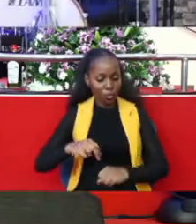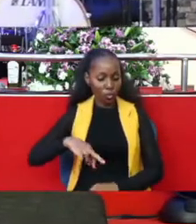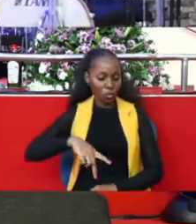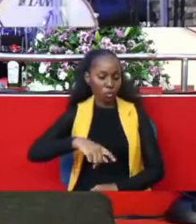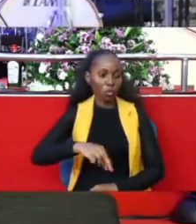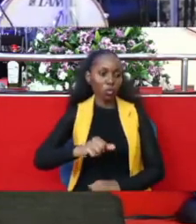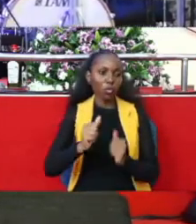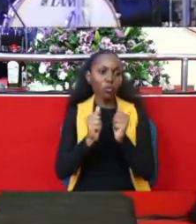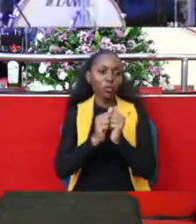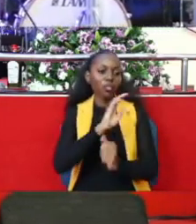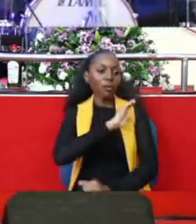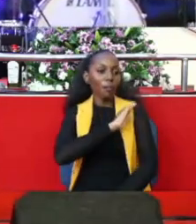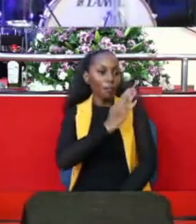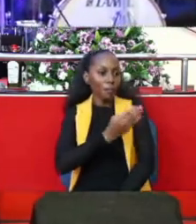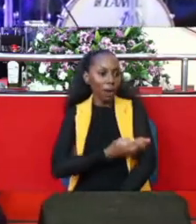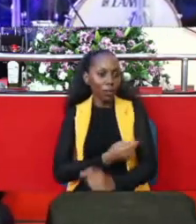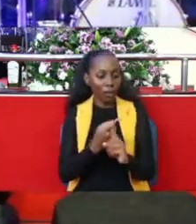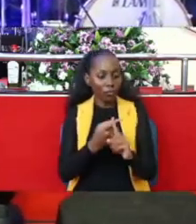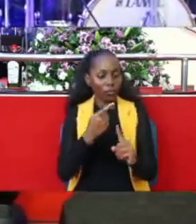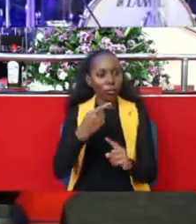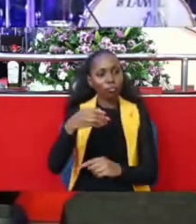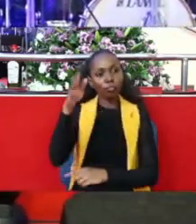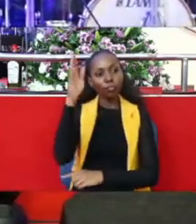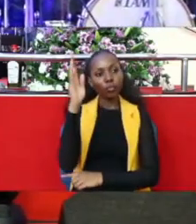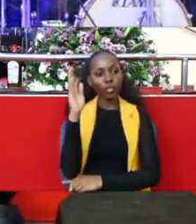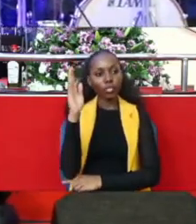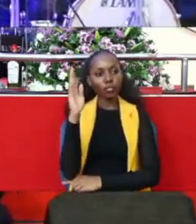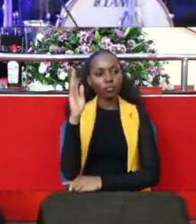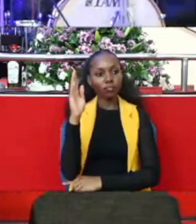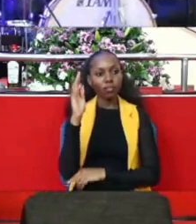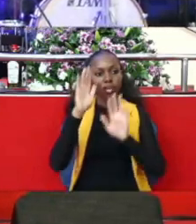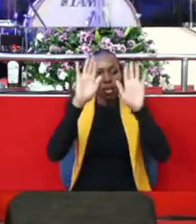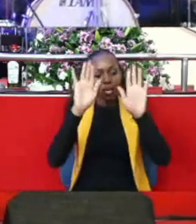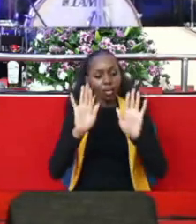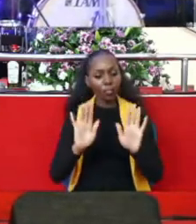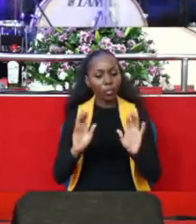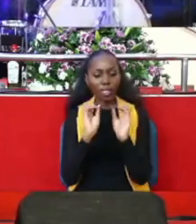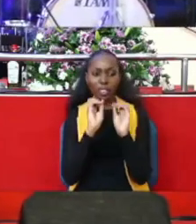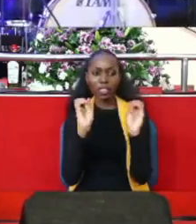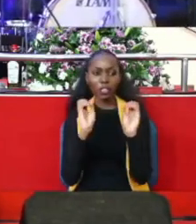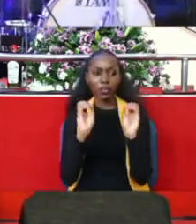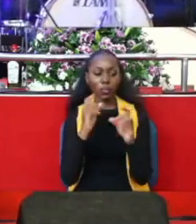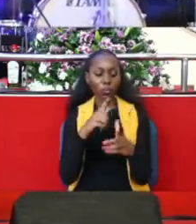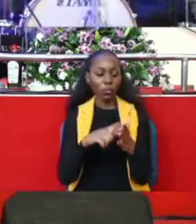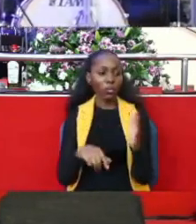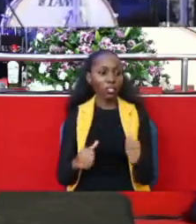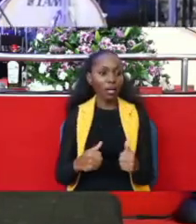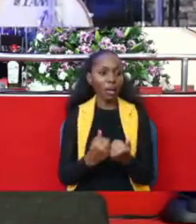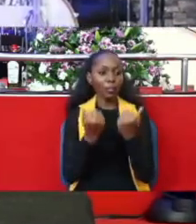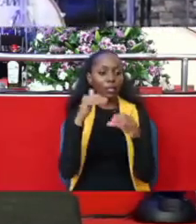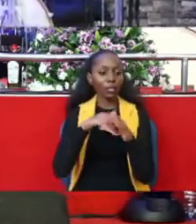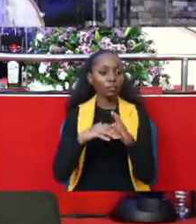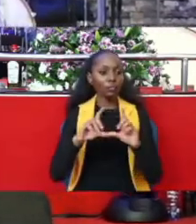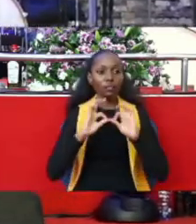power. Irrespective of what has been happening in your family, in your workplace, in your neighborhood, you can be able to